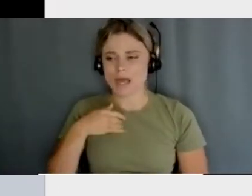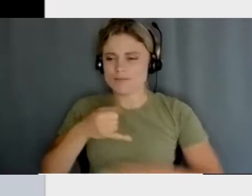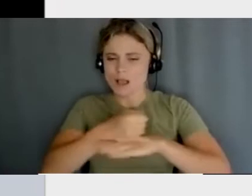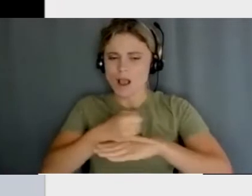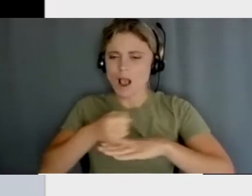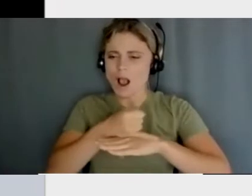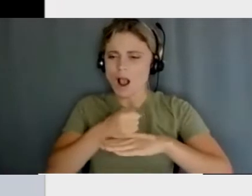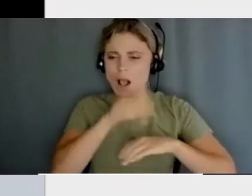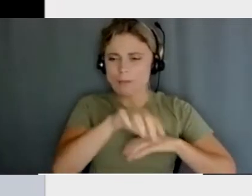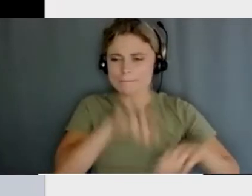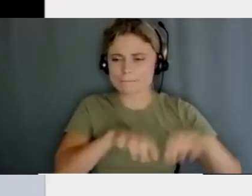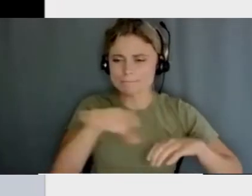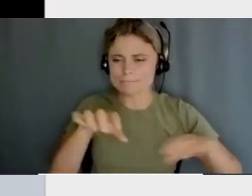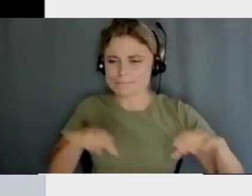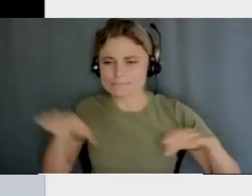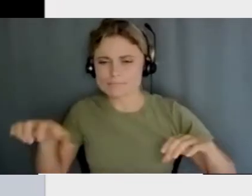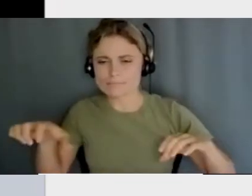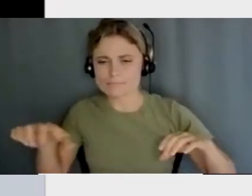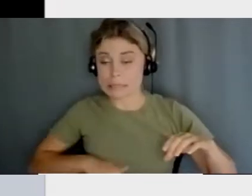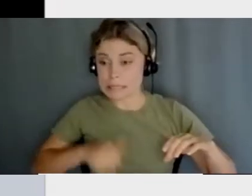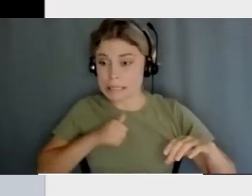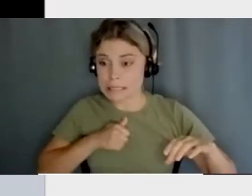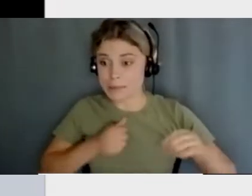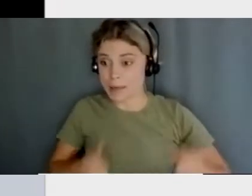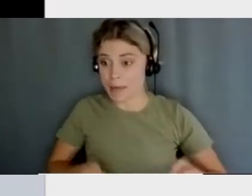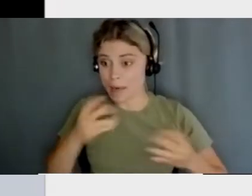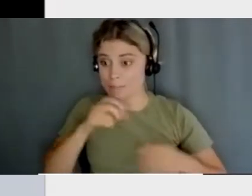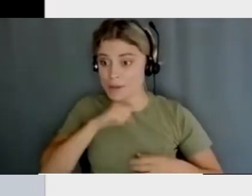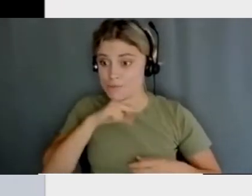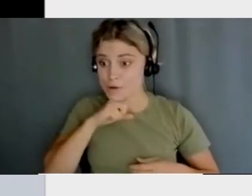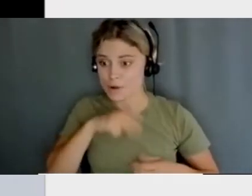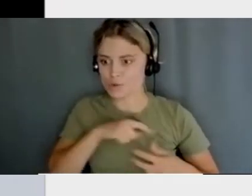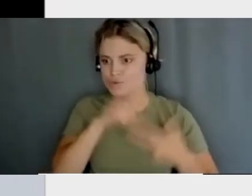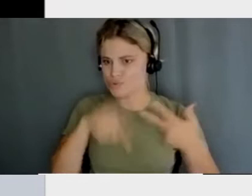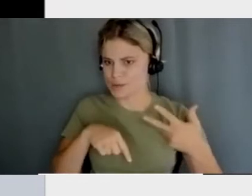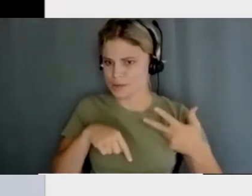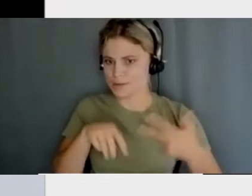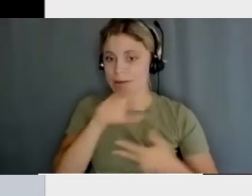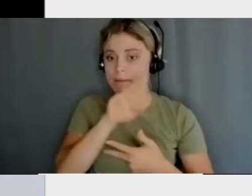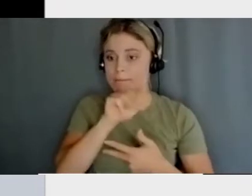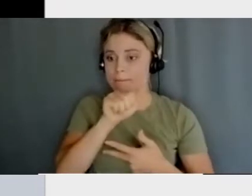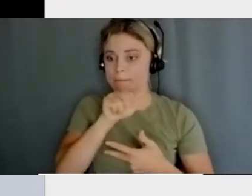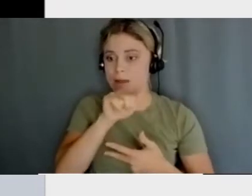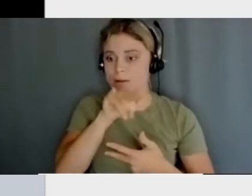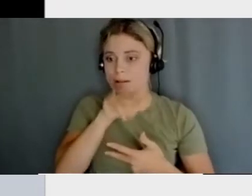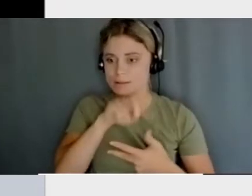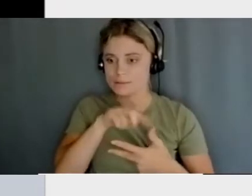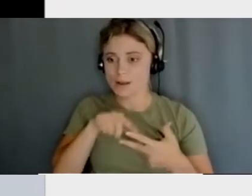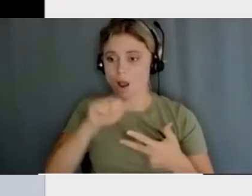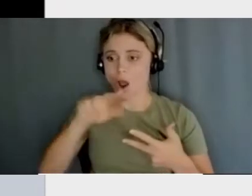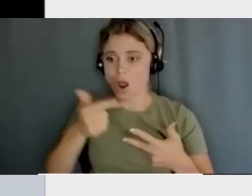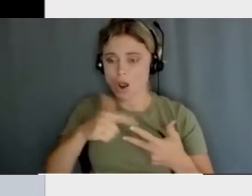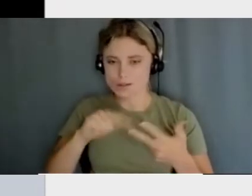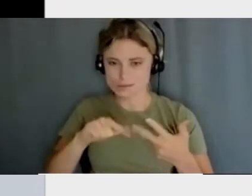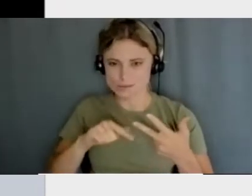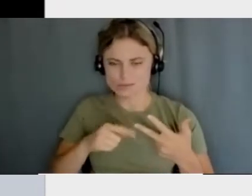On Pebble Island, there lived three frogs, Marilyn, August, and one